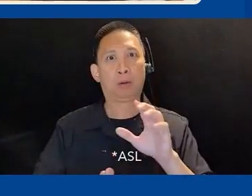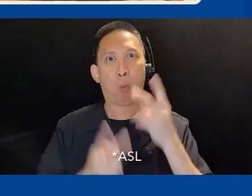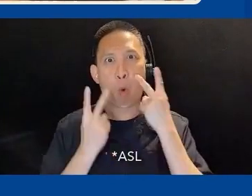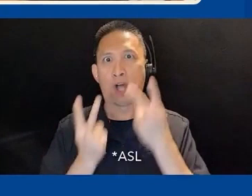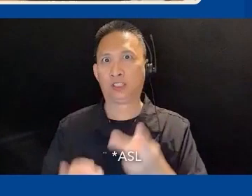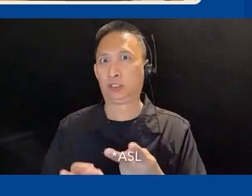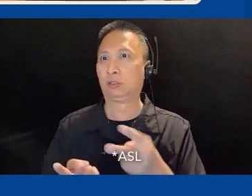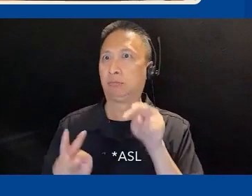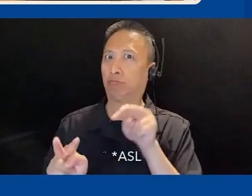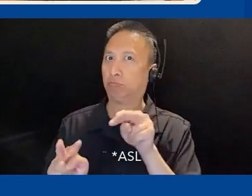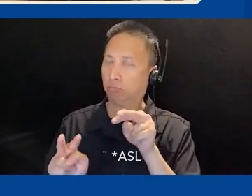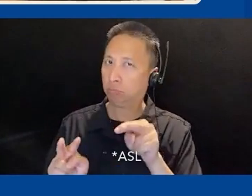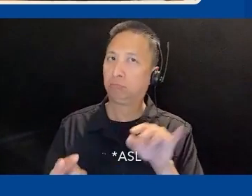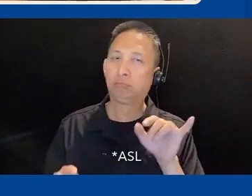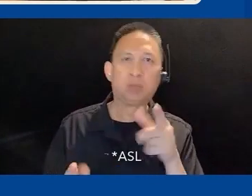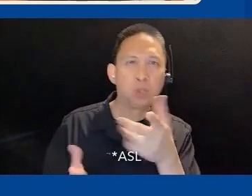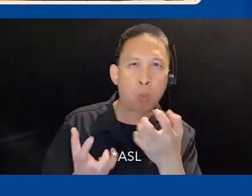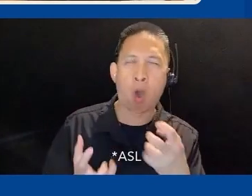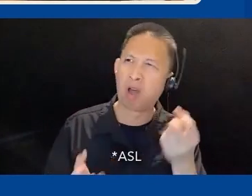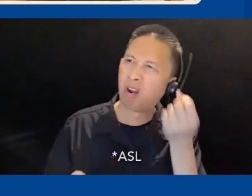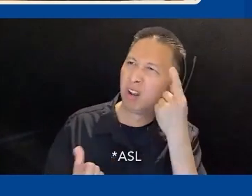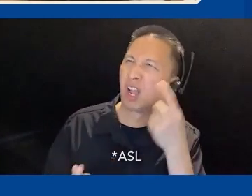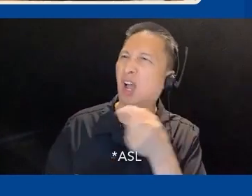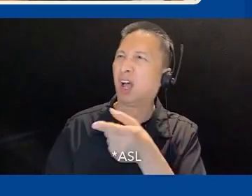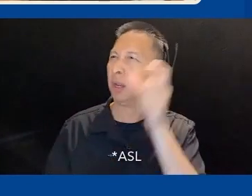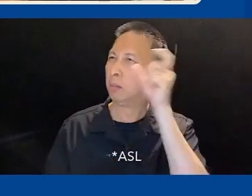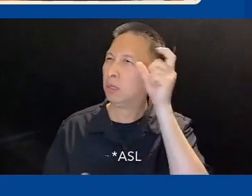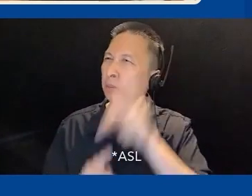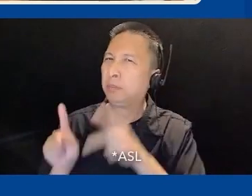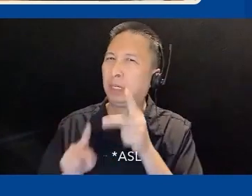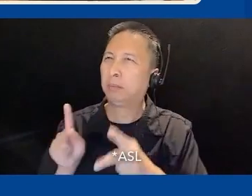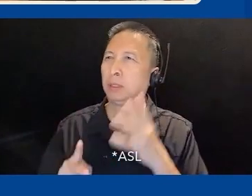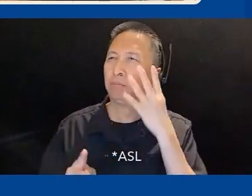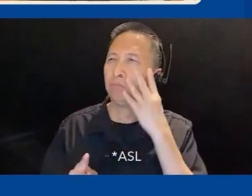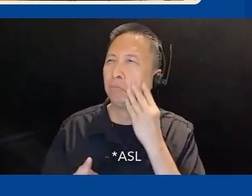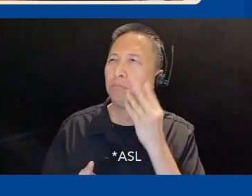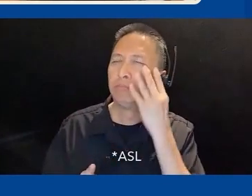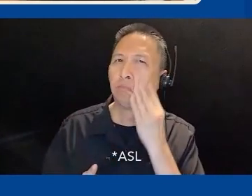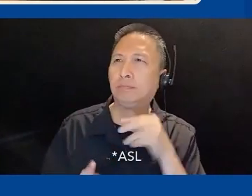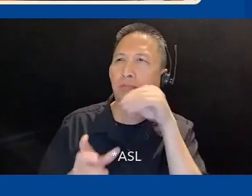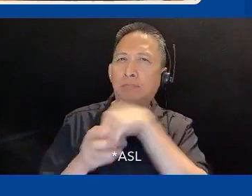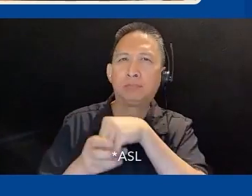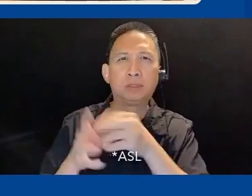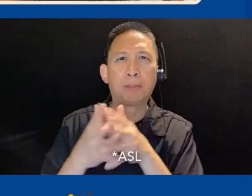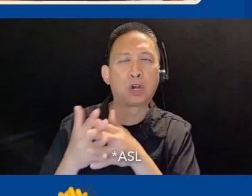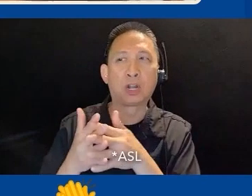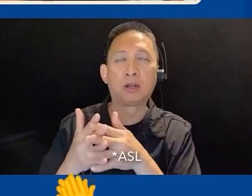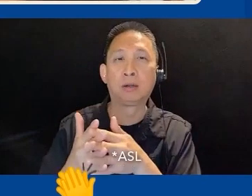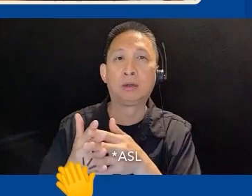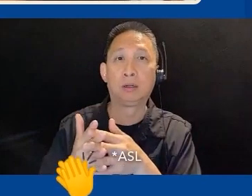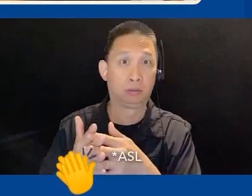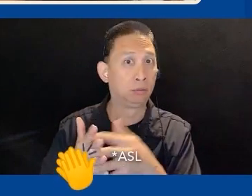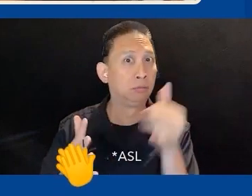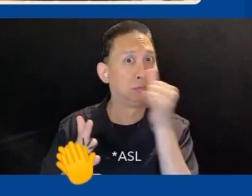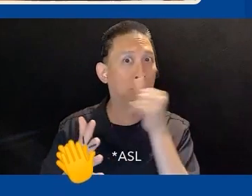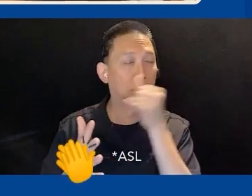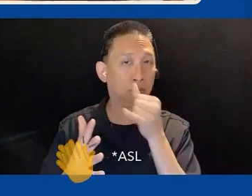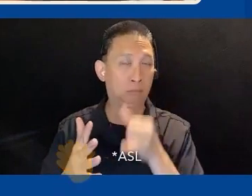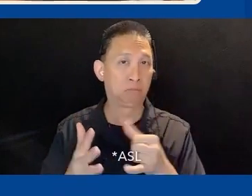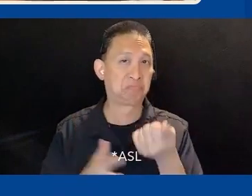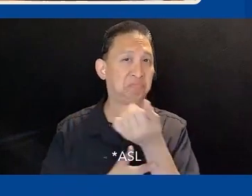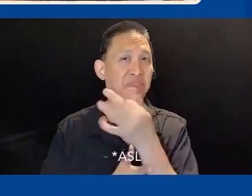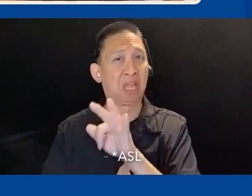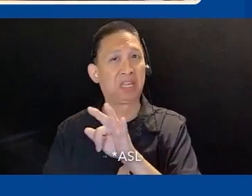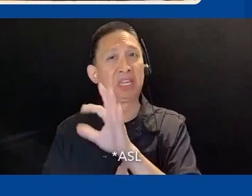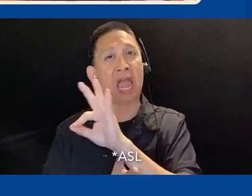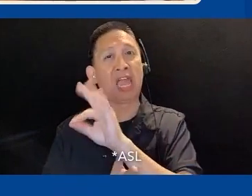try to understand what it has been like for Muslims in the last 30 years. It's just a profound artifact that